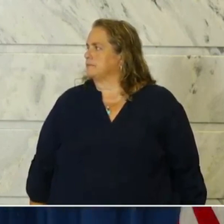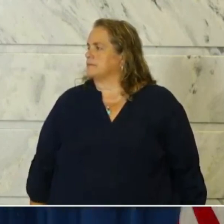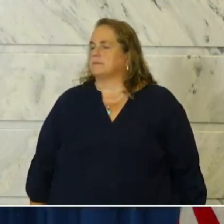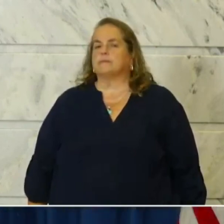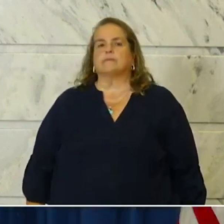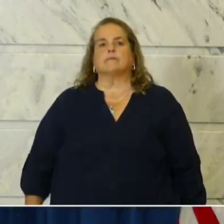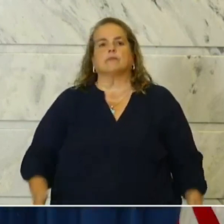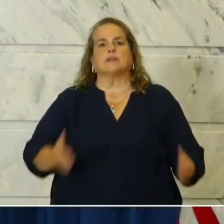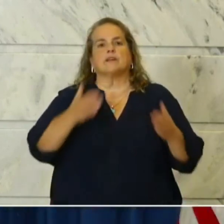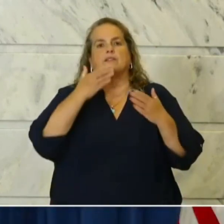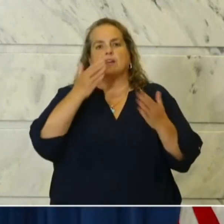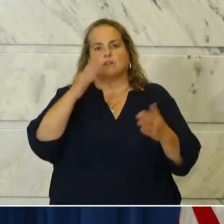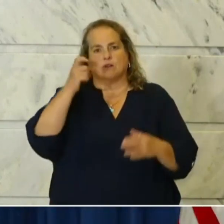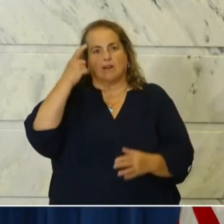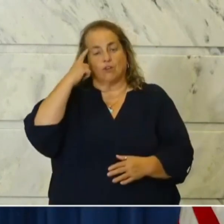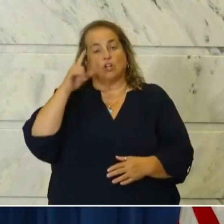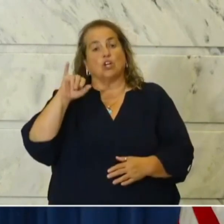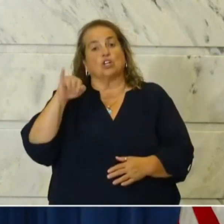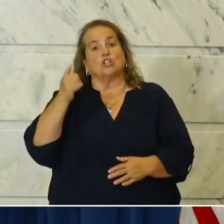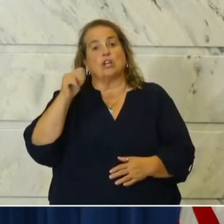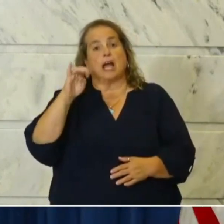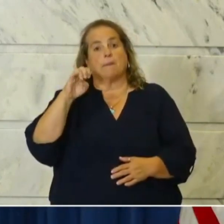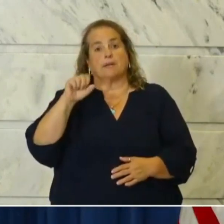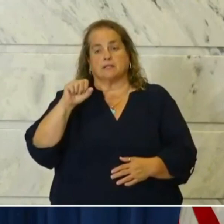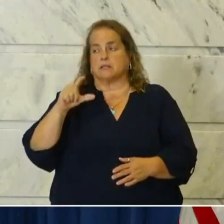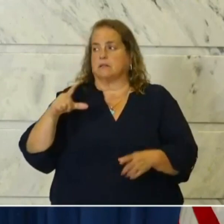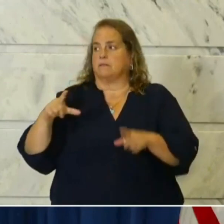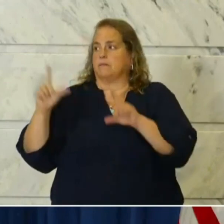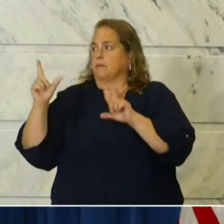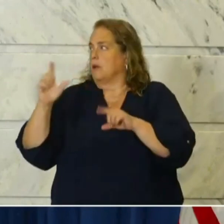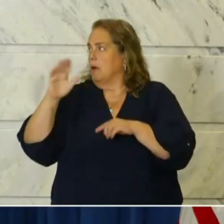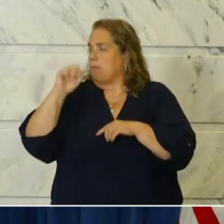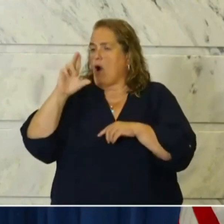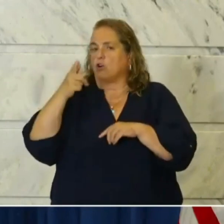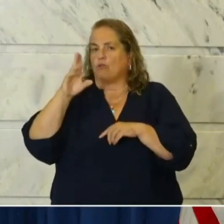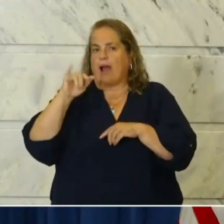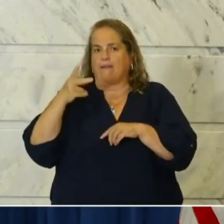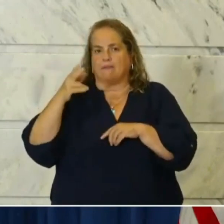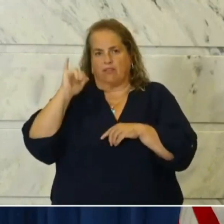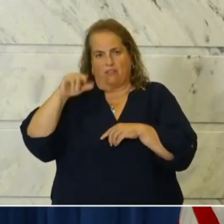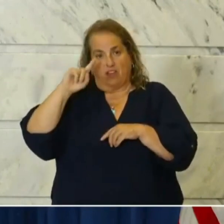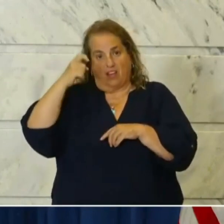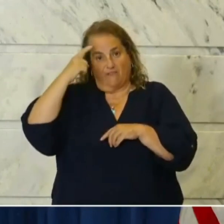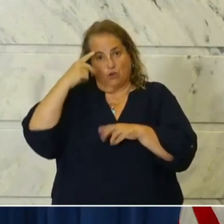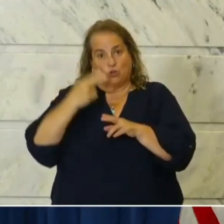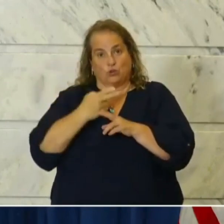Thank you, Governor. James, could you put up the bar graph that the governor used for one more time, please?